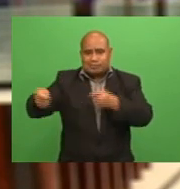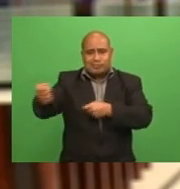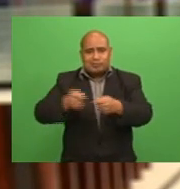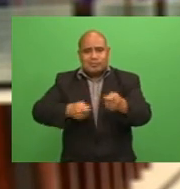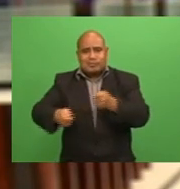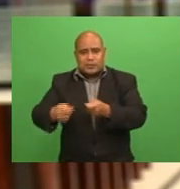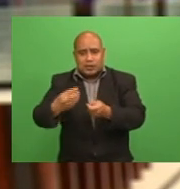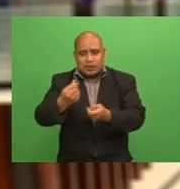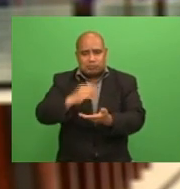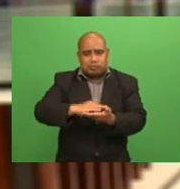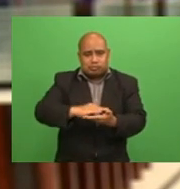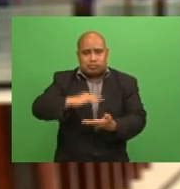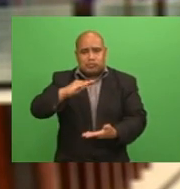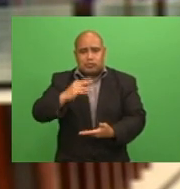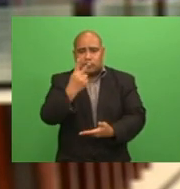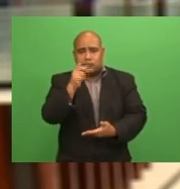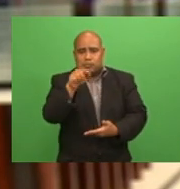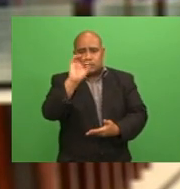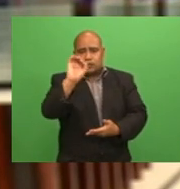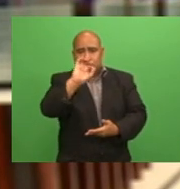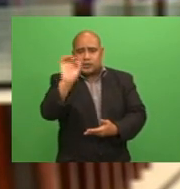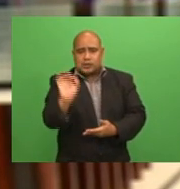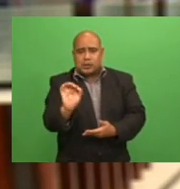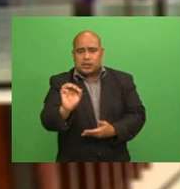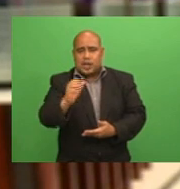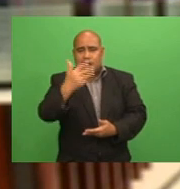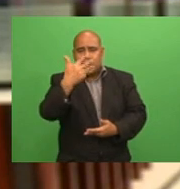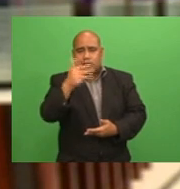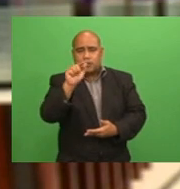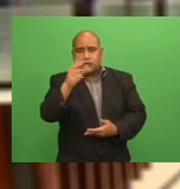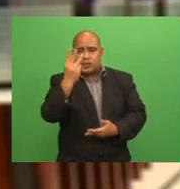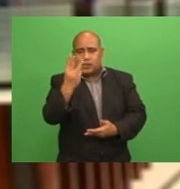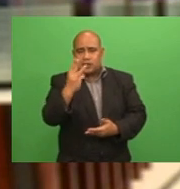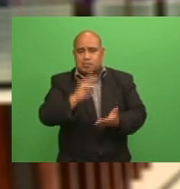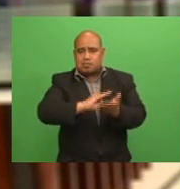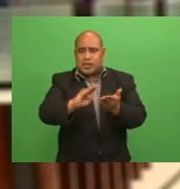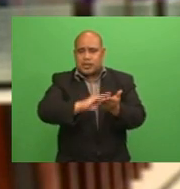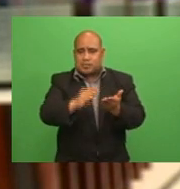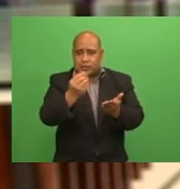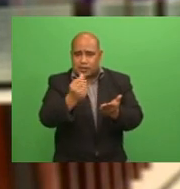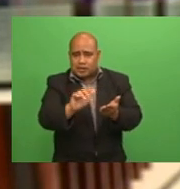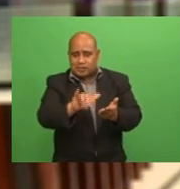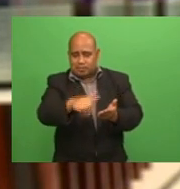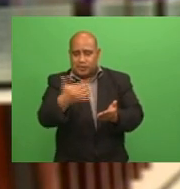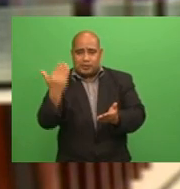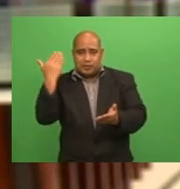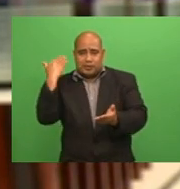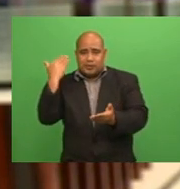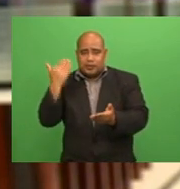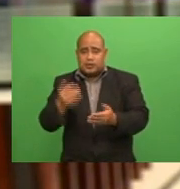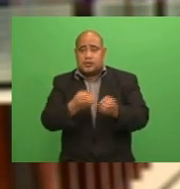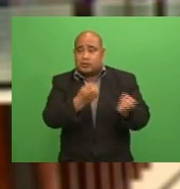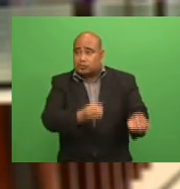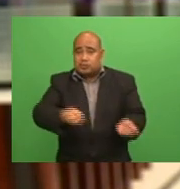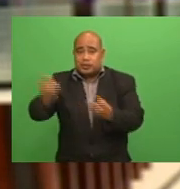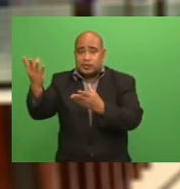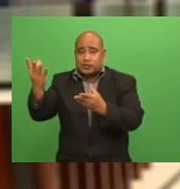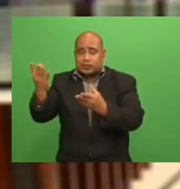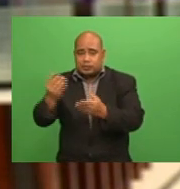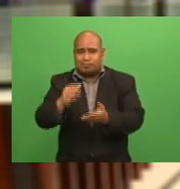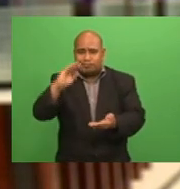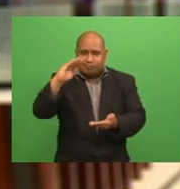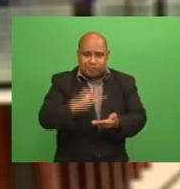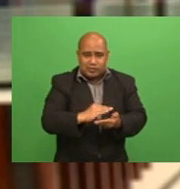billion in May. The exports dropped 4%, while imports were down 6%. Meanwhile, U.S. Federal